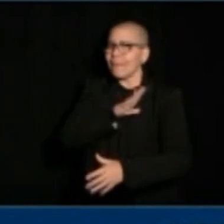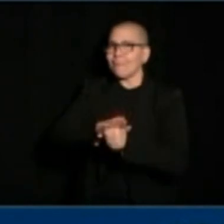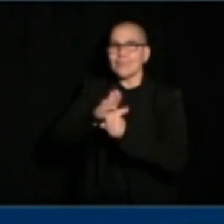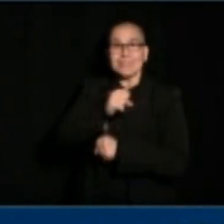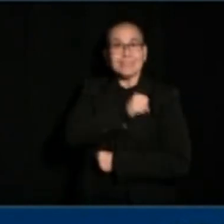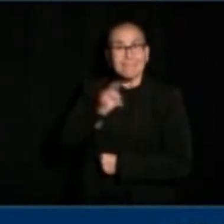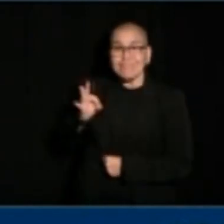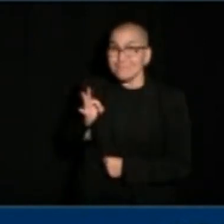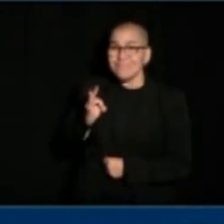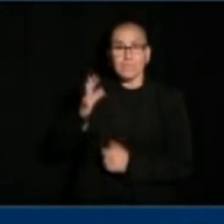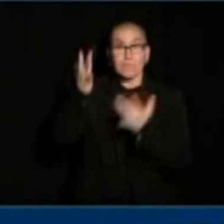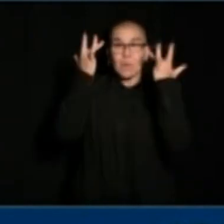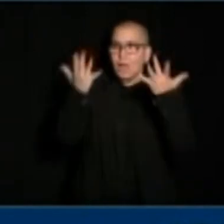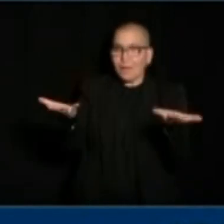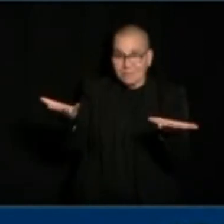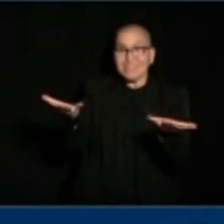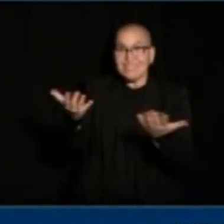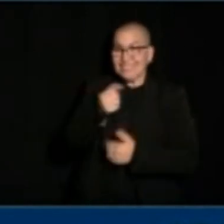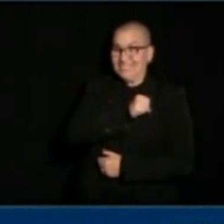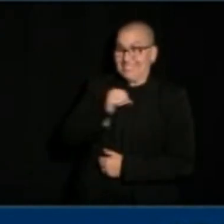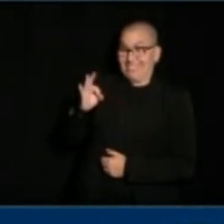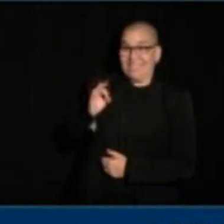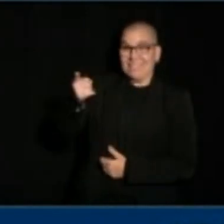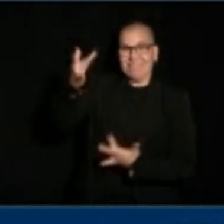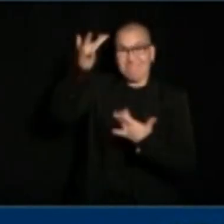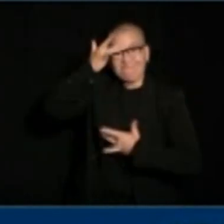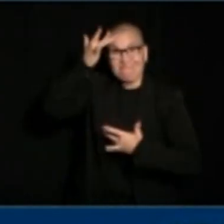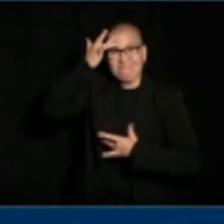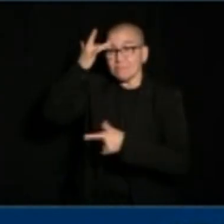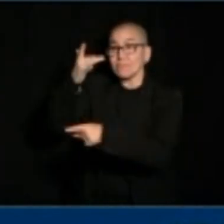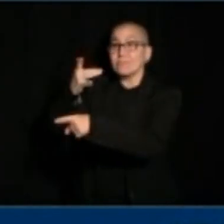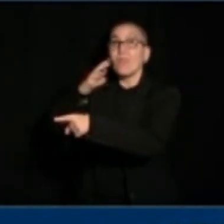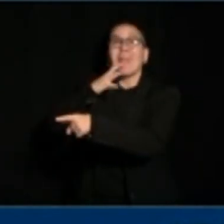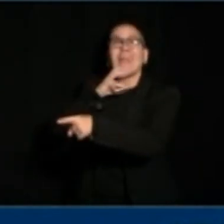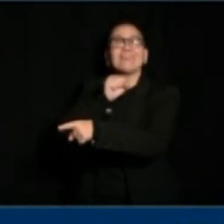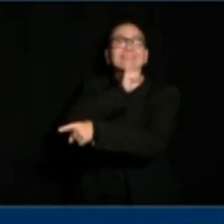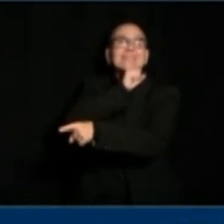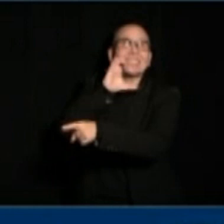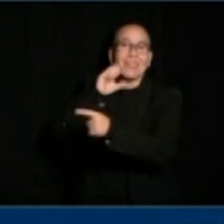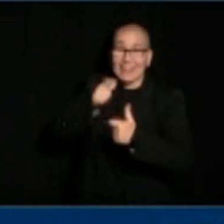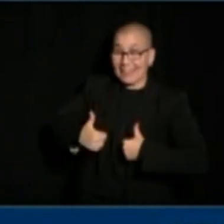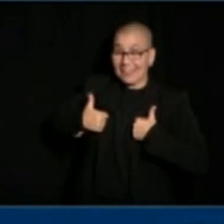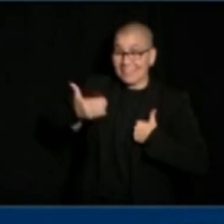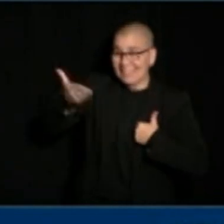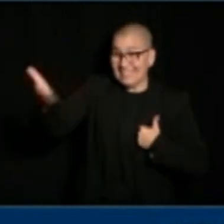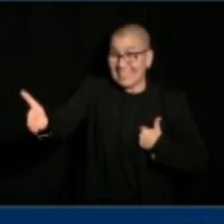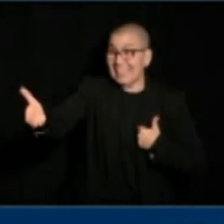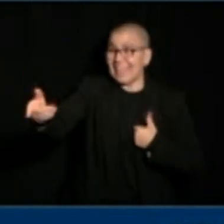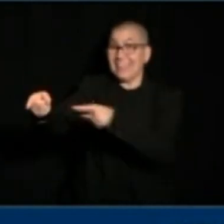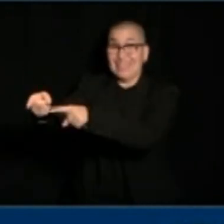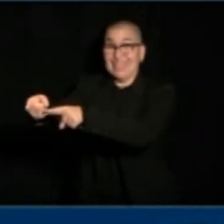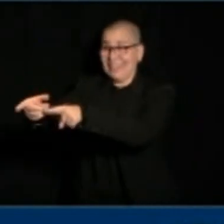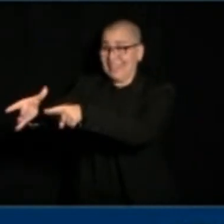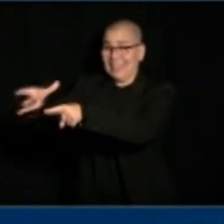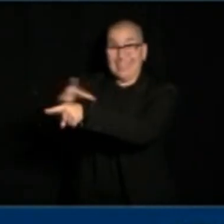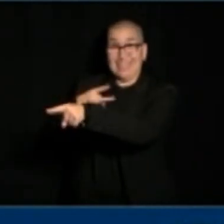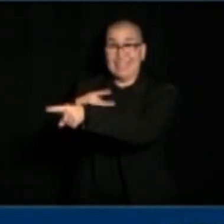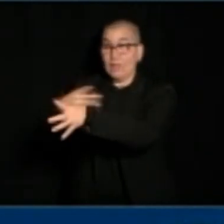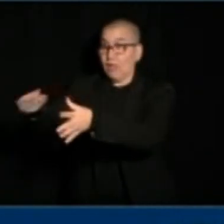underlying health conditions and age, has impacted our most vulnerable. And while we see that those numbers are